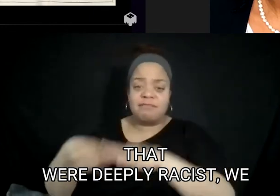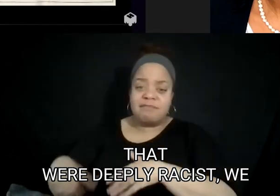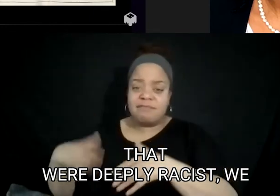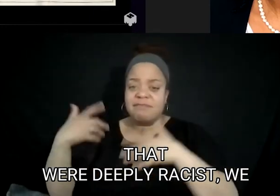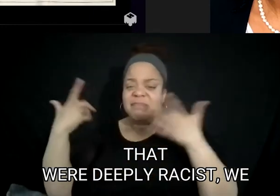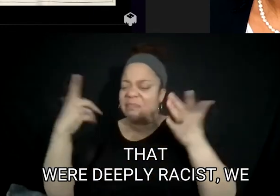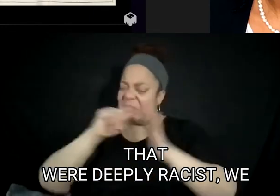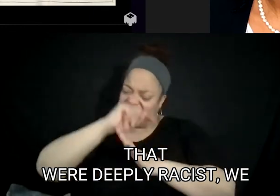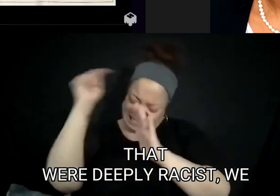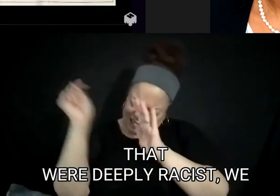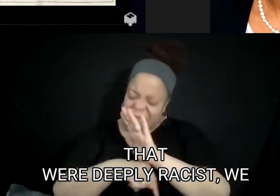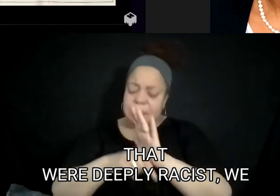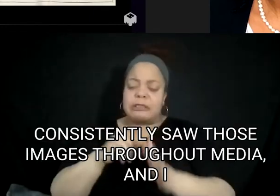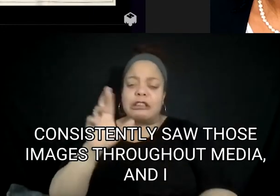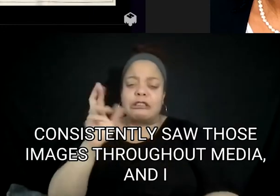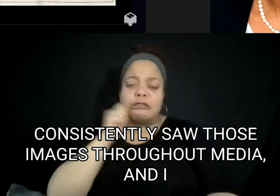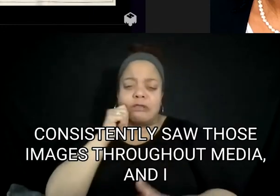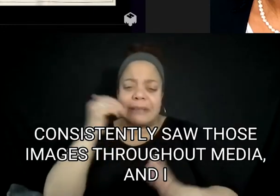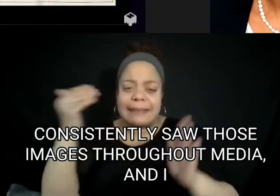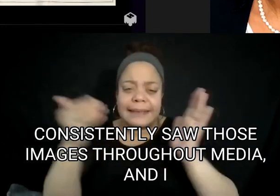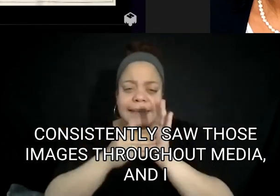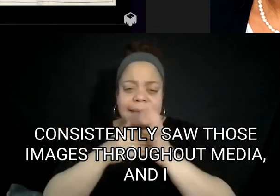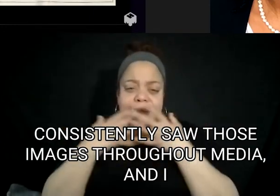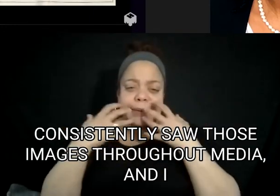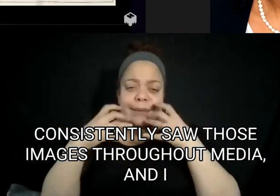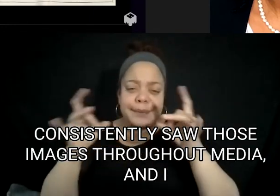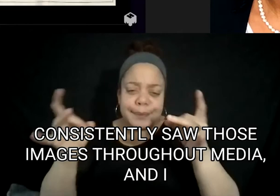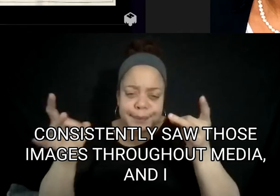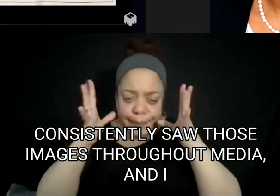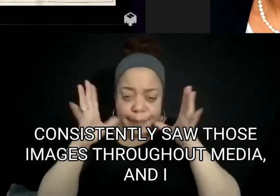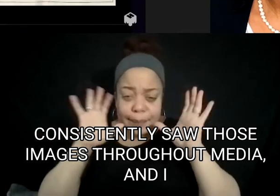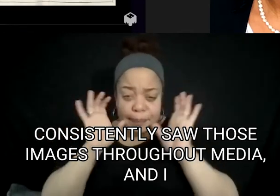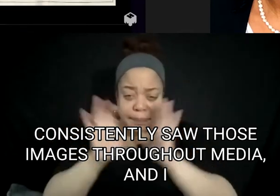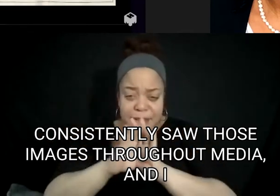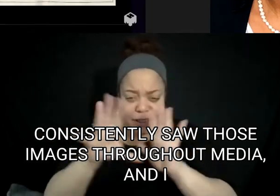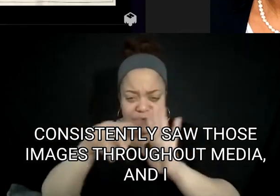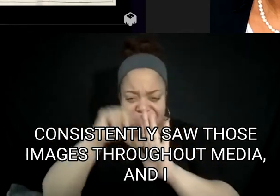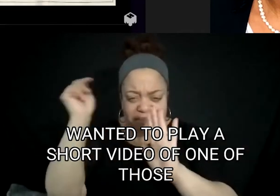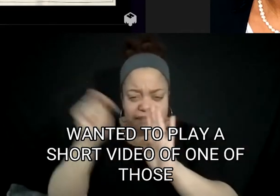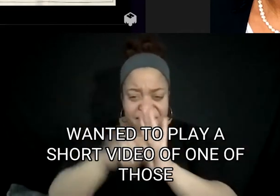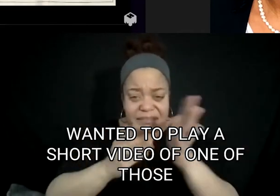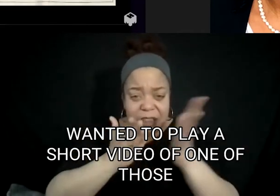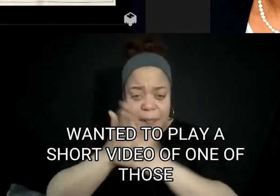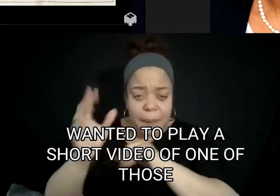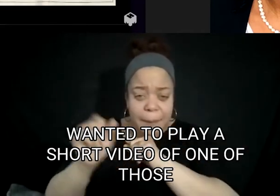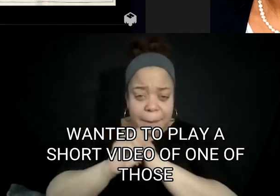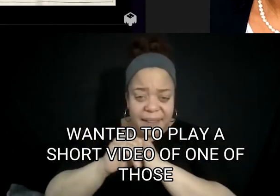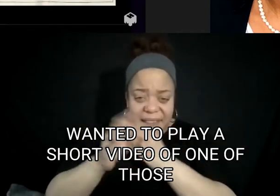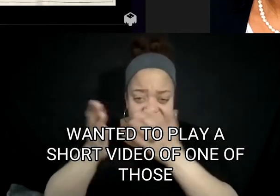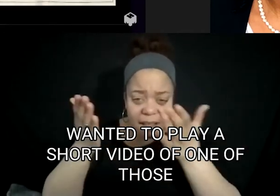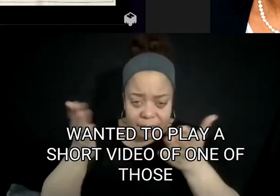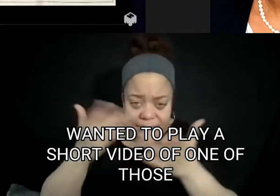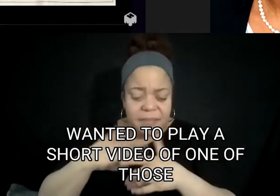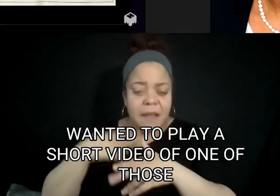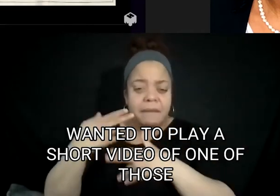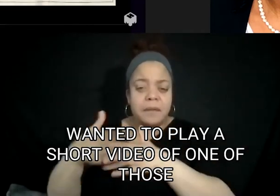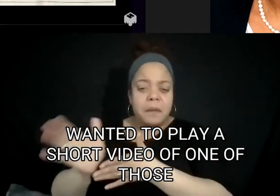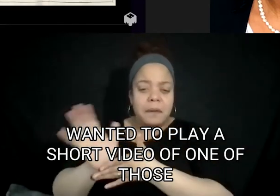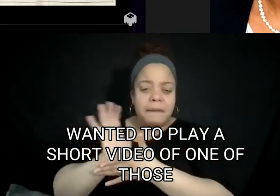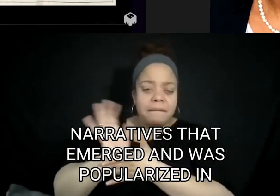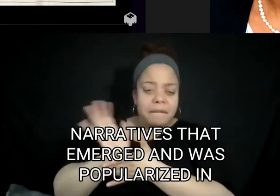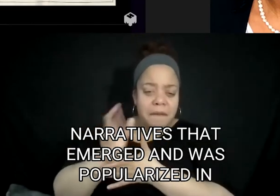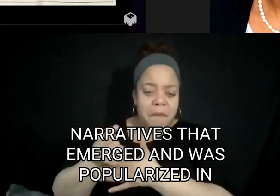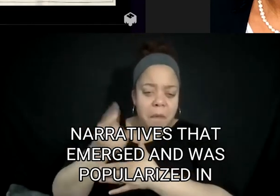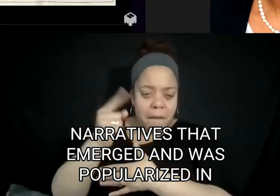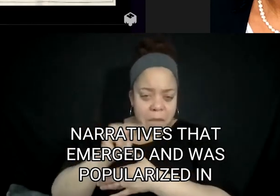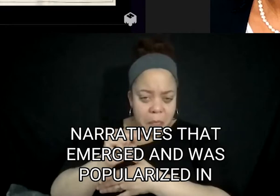play a short video of one of those narratives that kind of emerged and was popularized in the late 80s and early 90s. It's captured in the